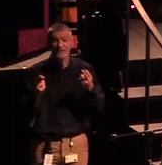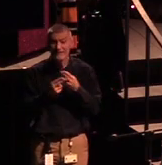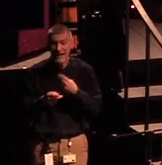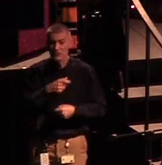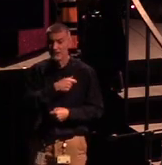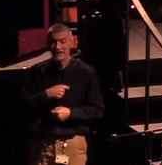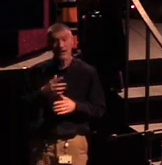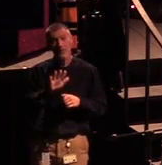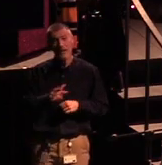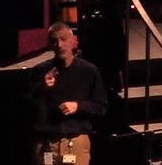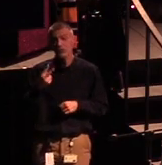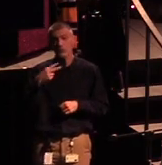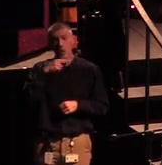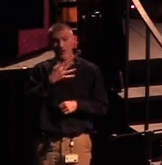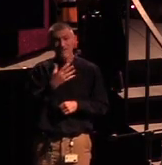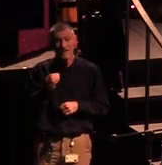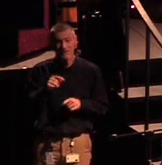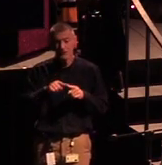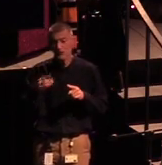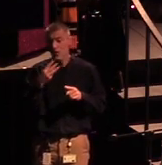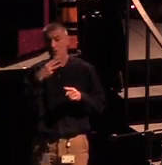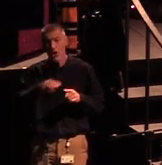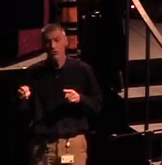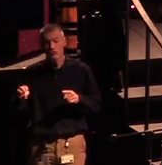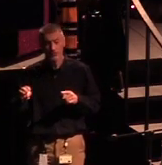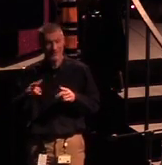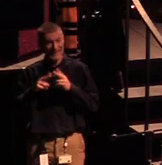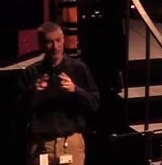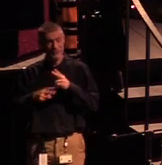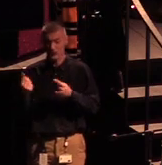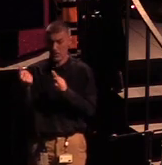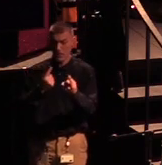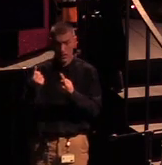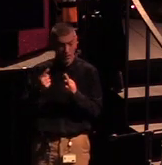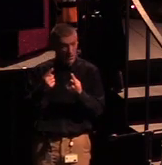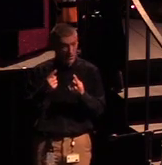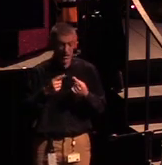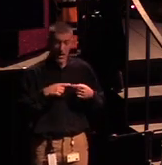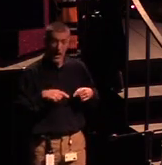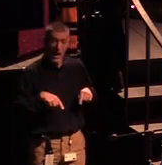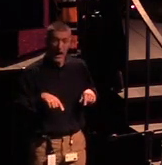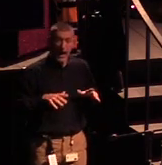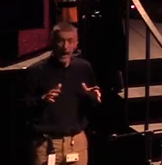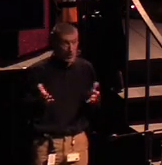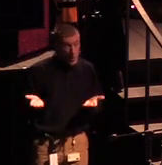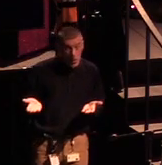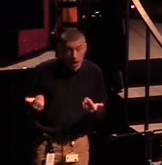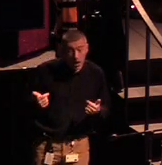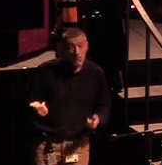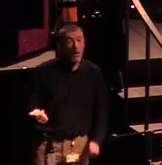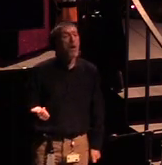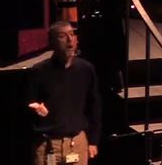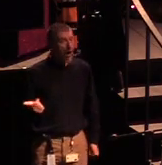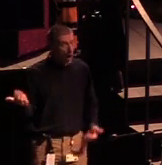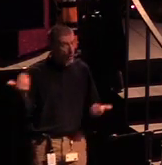250 and 300 international people hear that the fact that they've all can when when you know circumstances are so